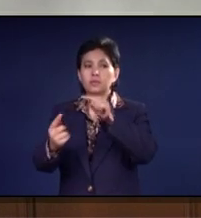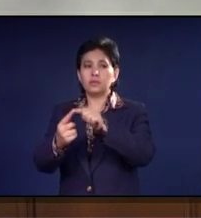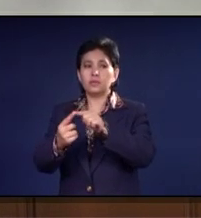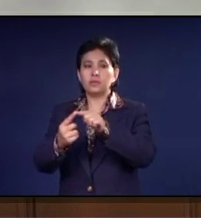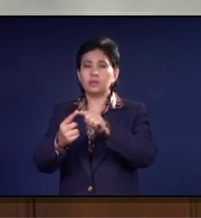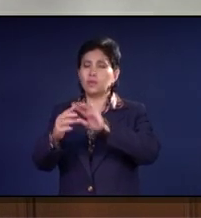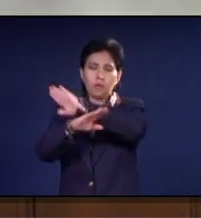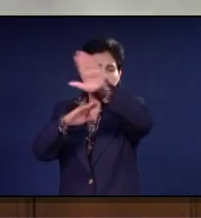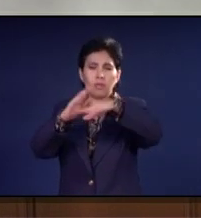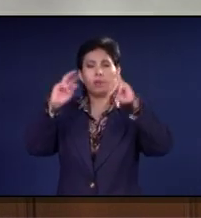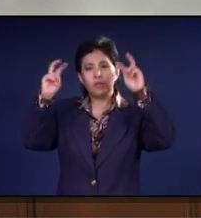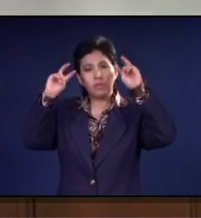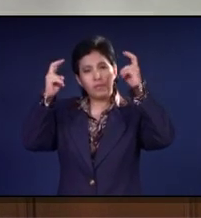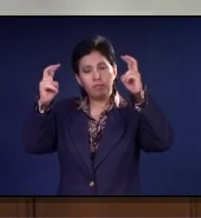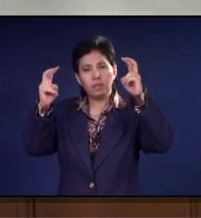on the topic of